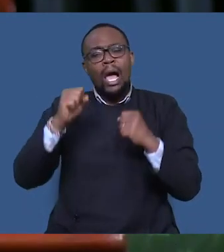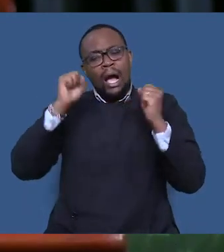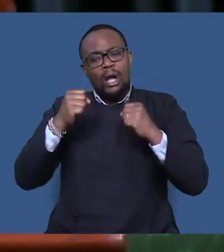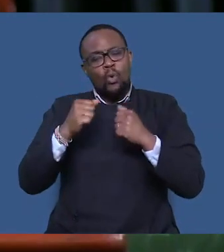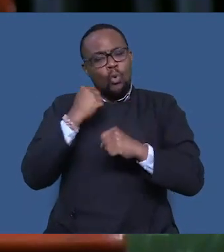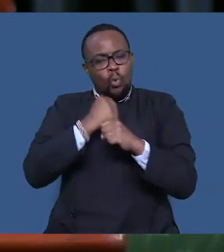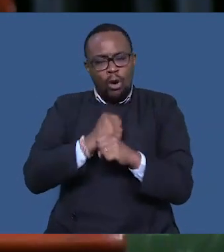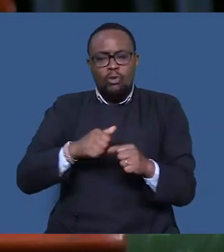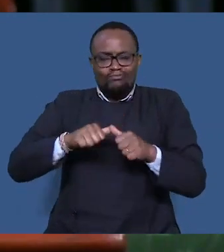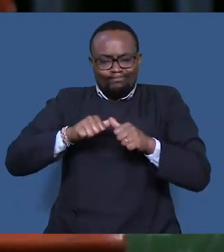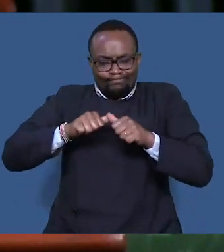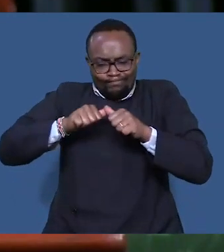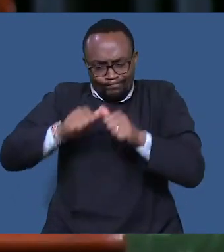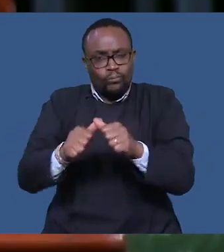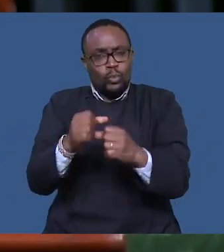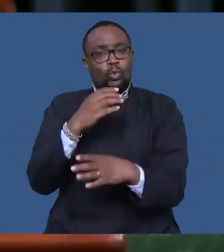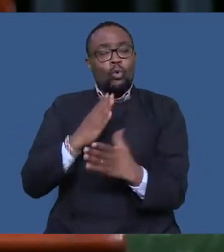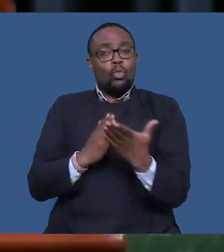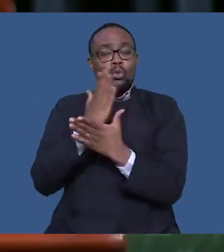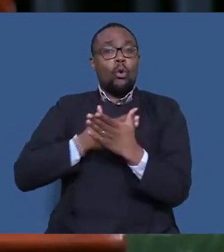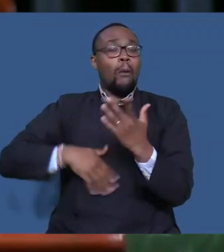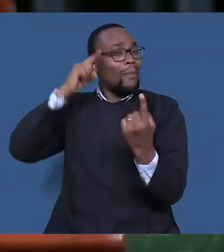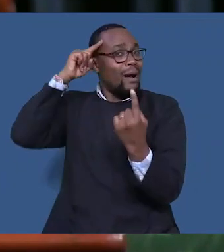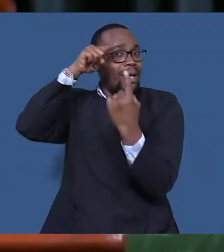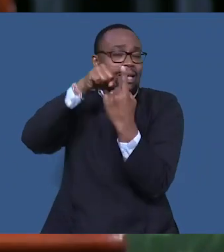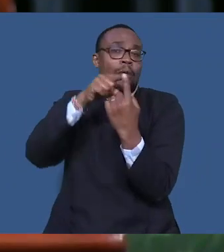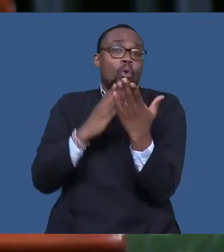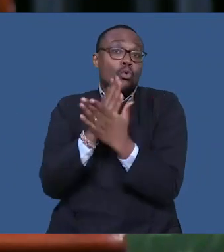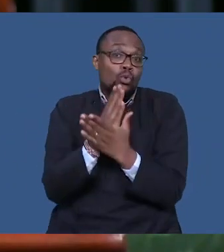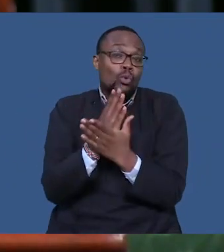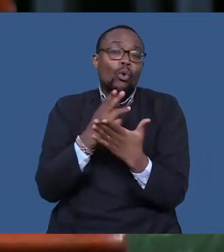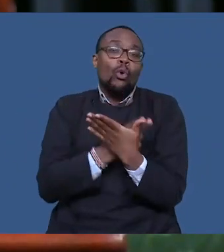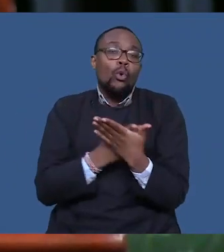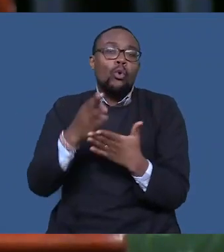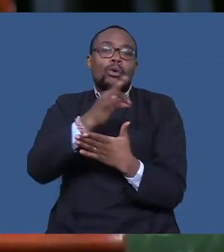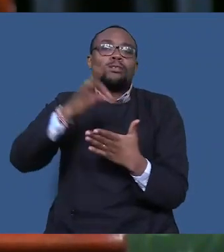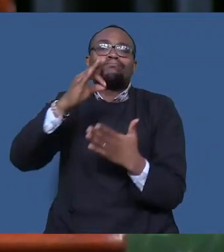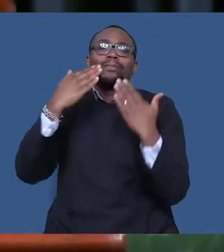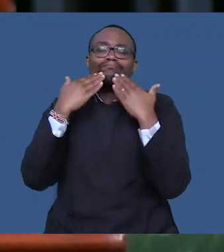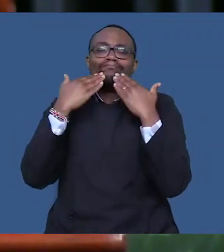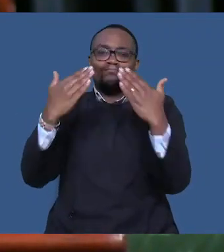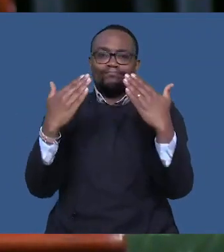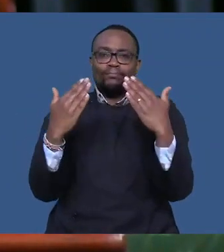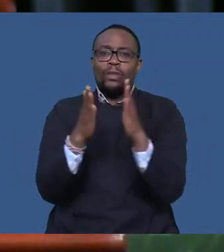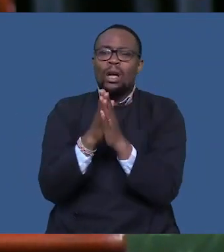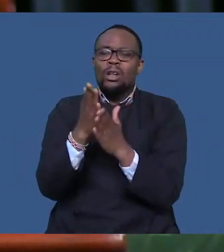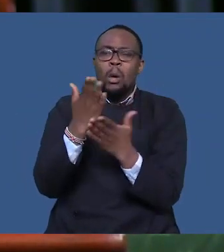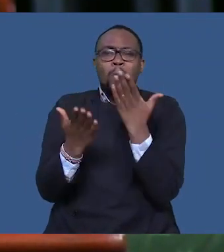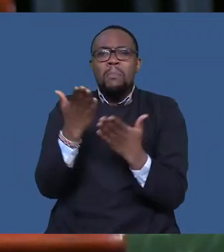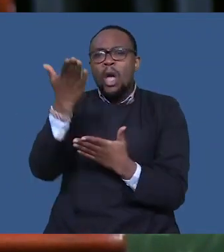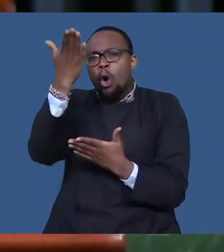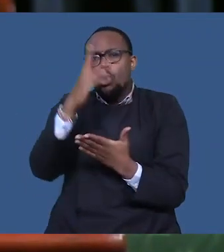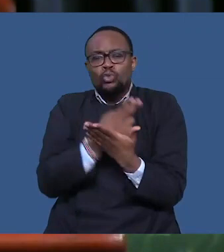still tasking me to be responsible for, I can take it up by your Spirit. Thank you so much, and I just want the Spirit of God to